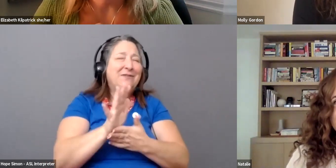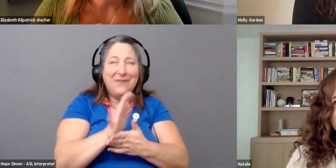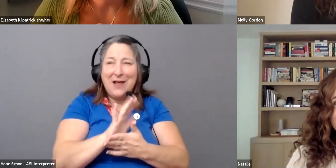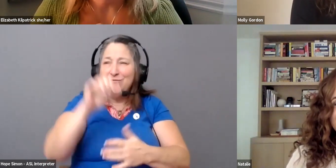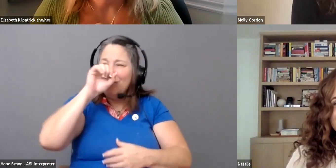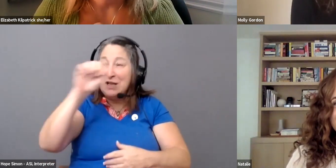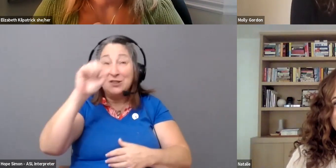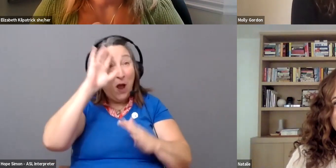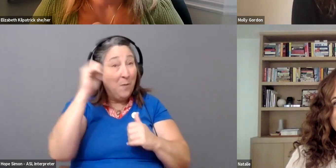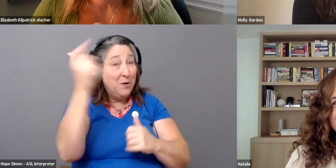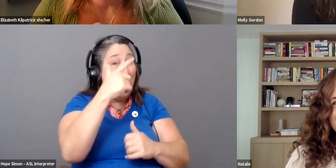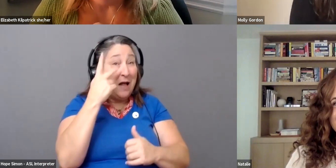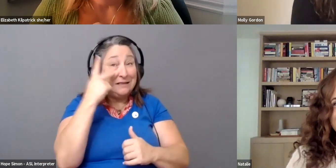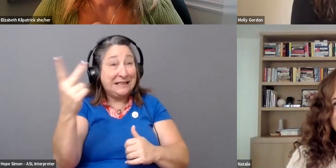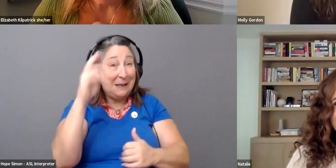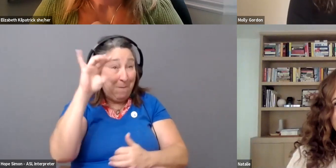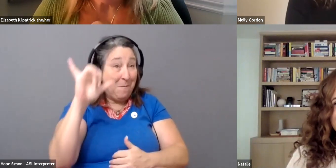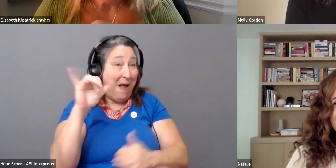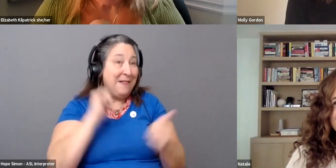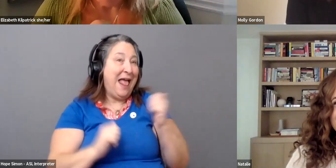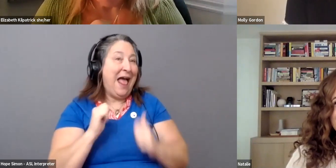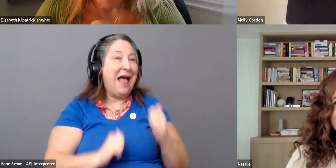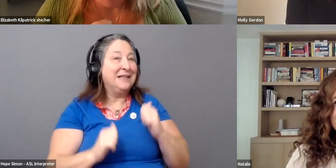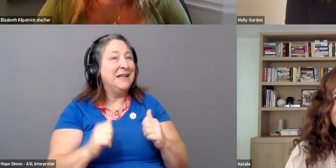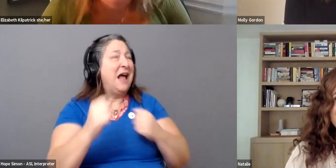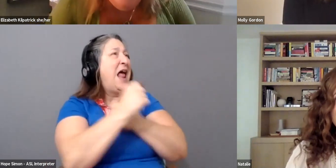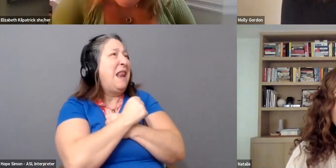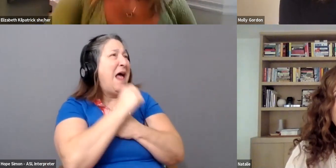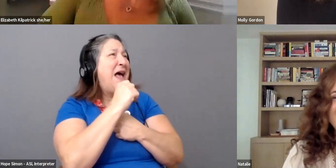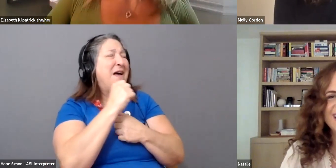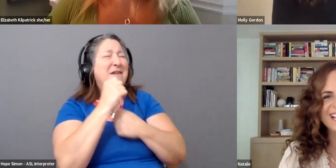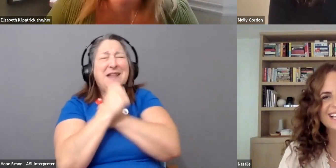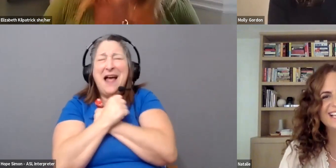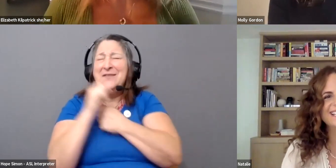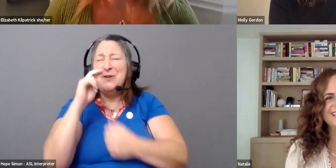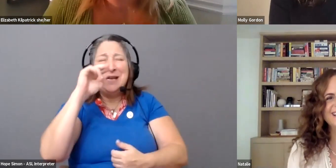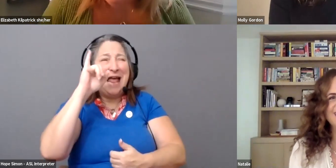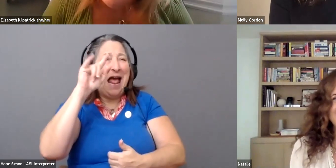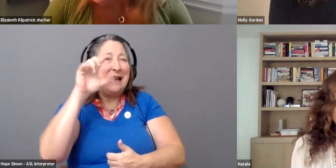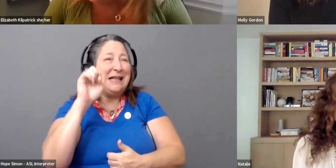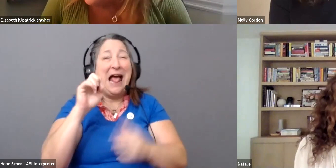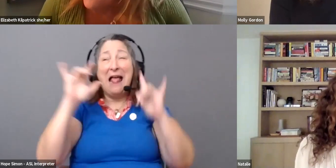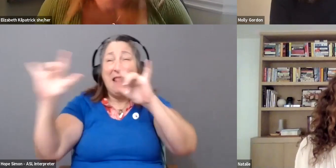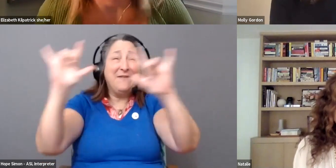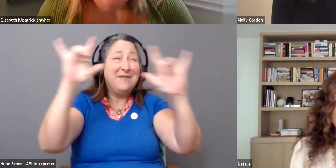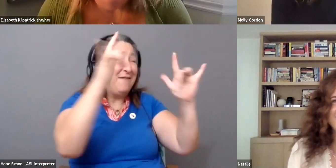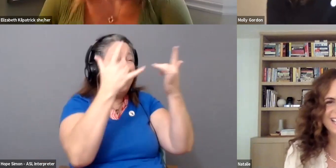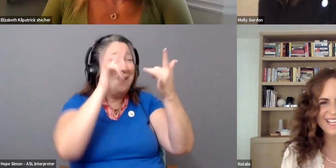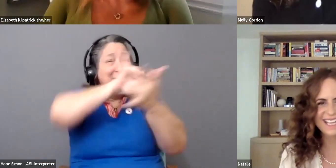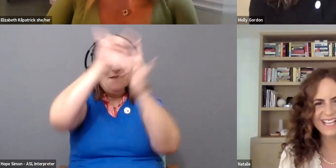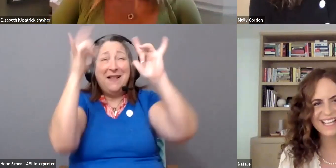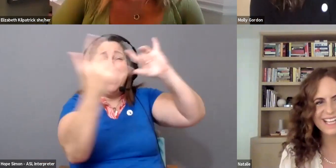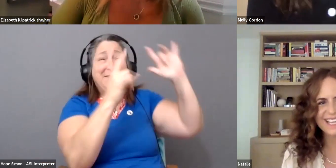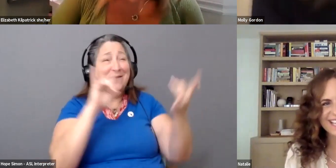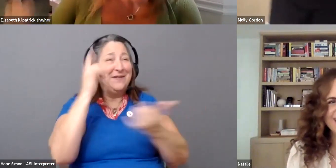to see her. Thank you. Wonderful. I love Natalie. I love you. I love Animal Kingdom. I love the